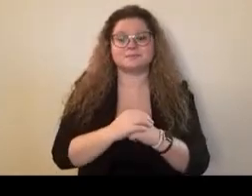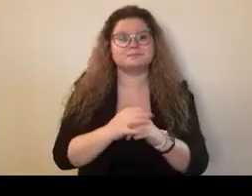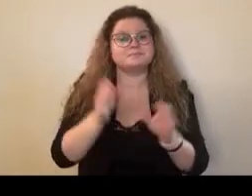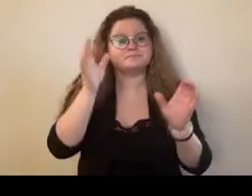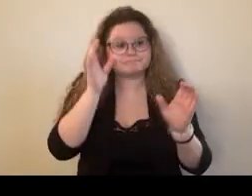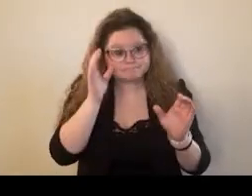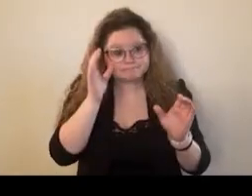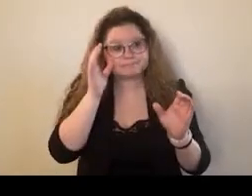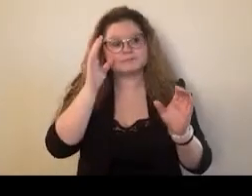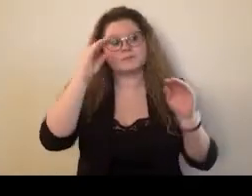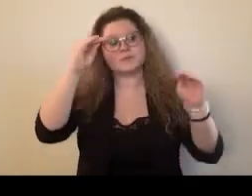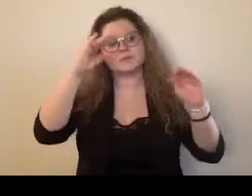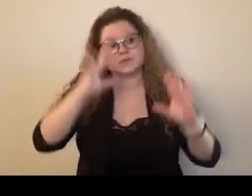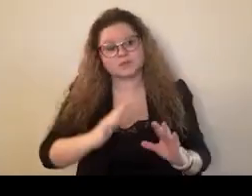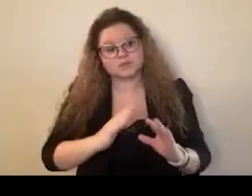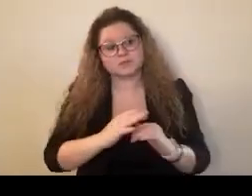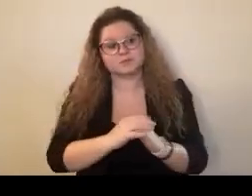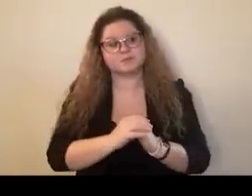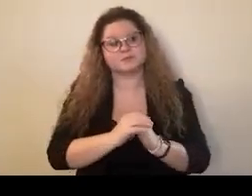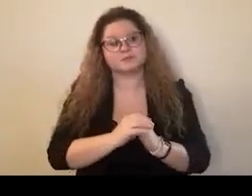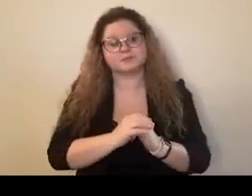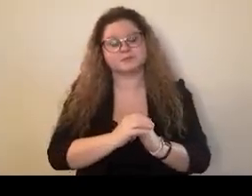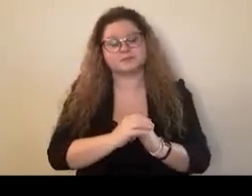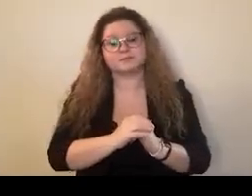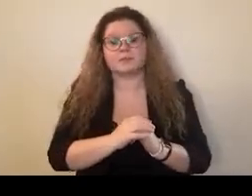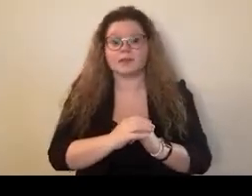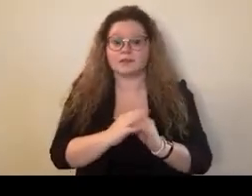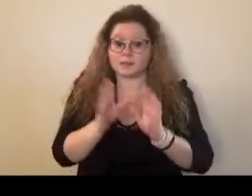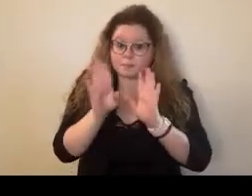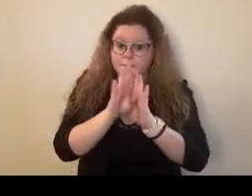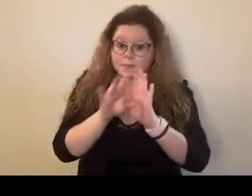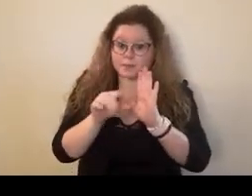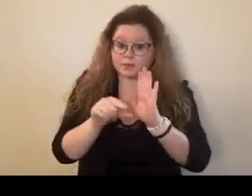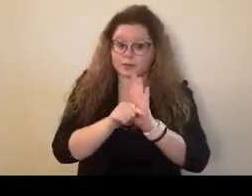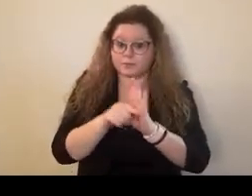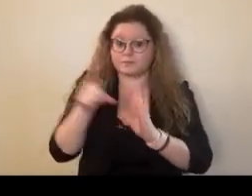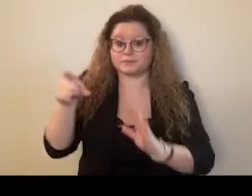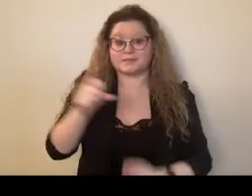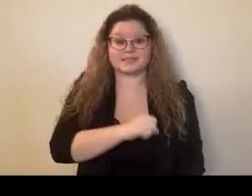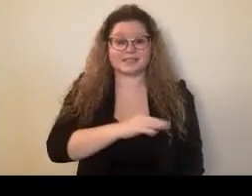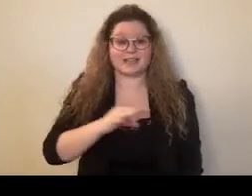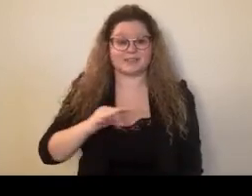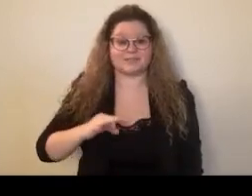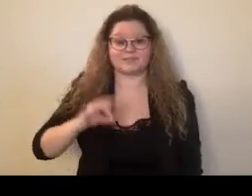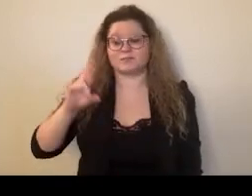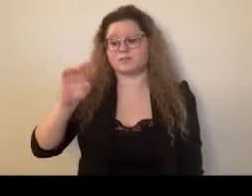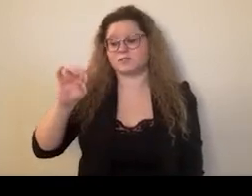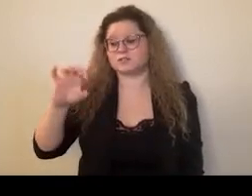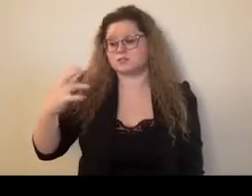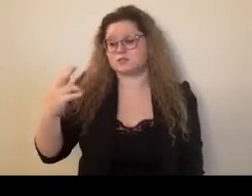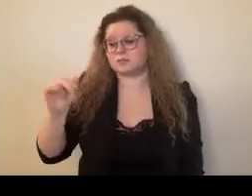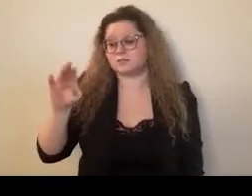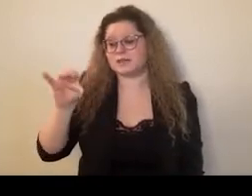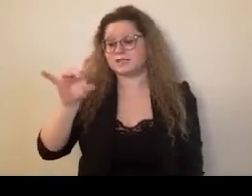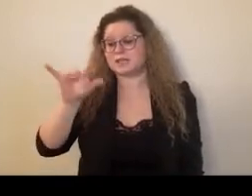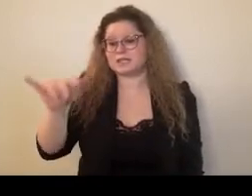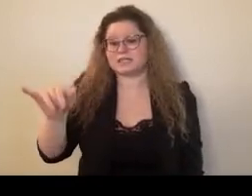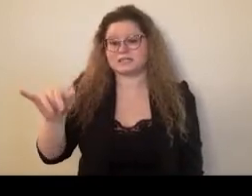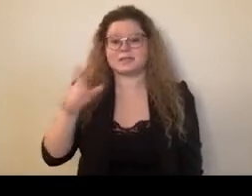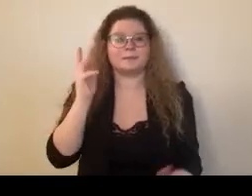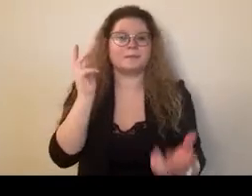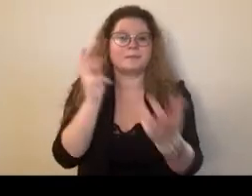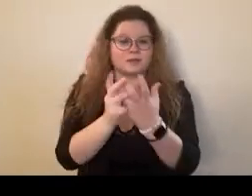intently to the instructor. In the background, a member of the reachability staff are performing the same